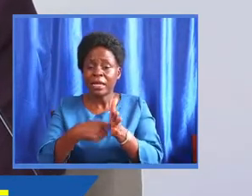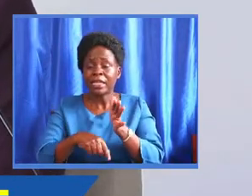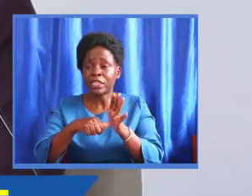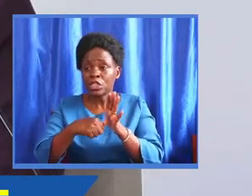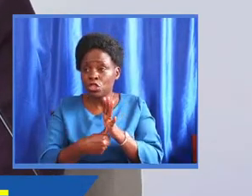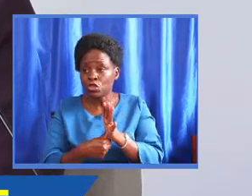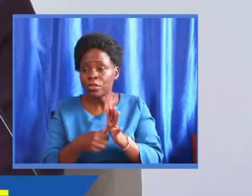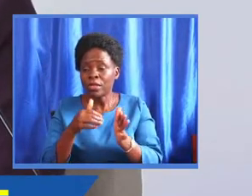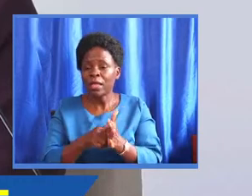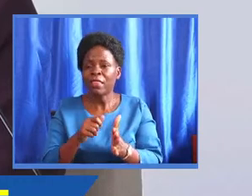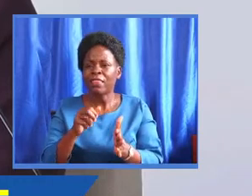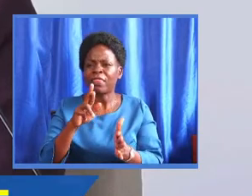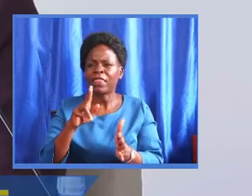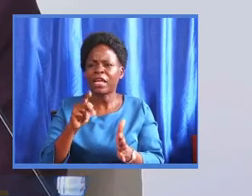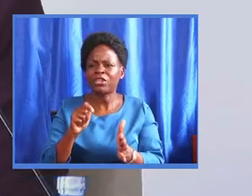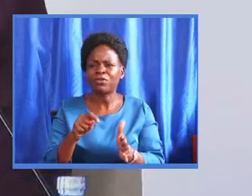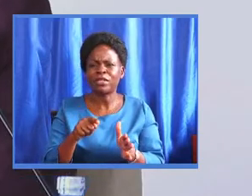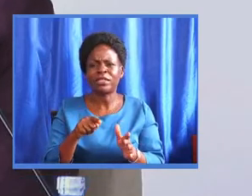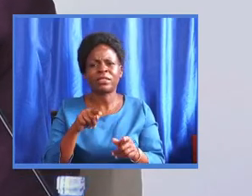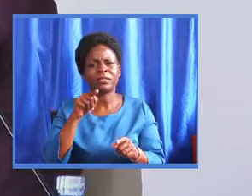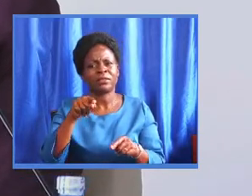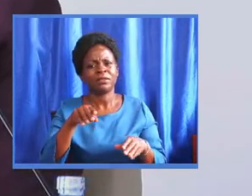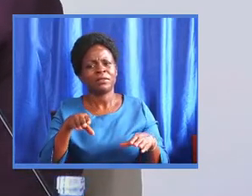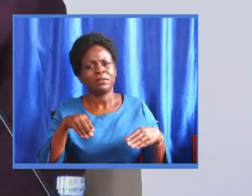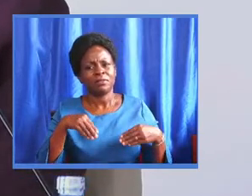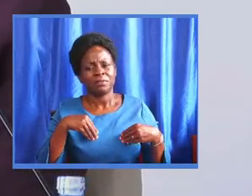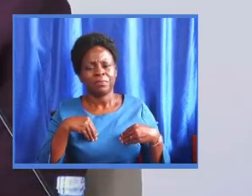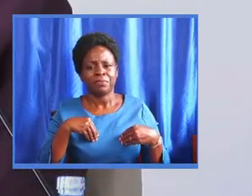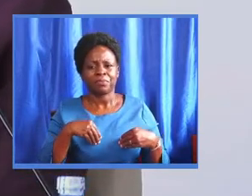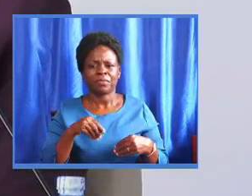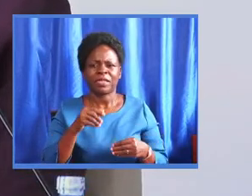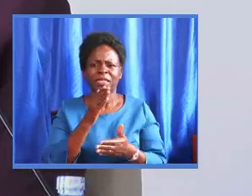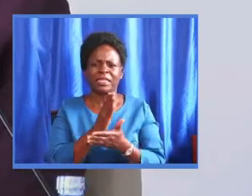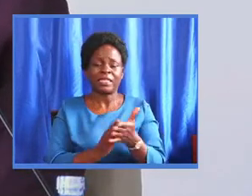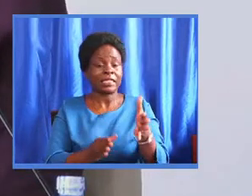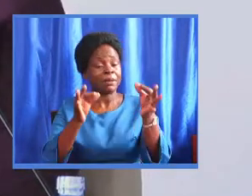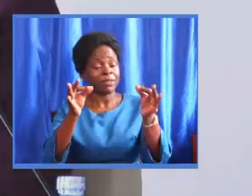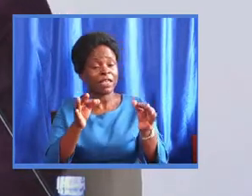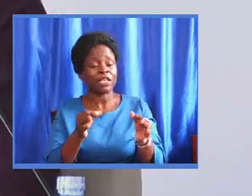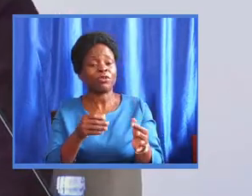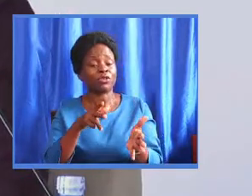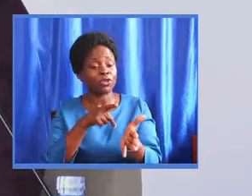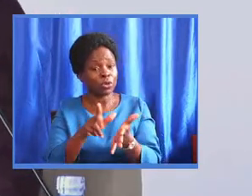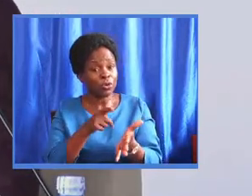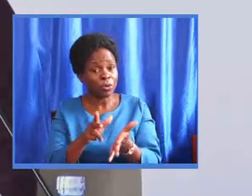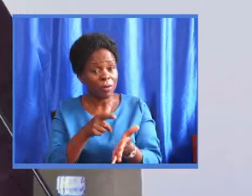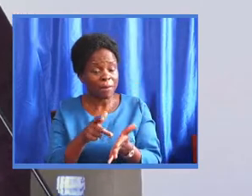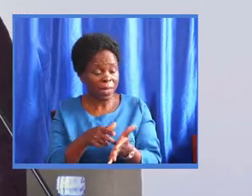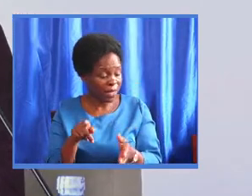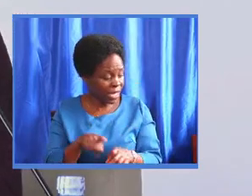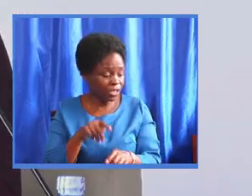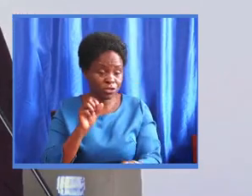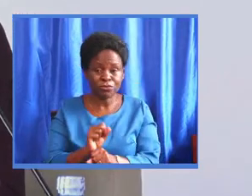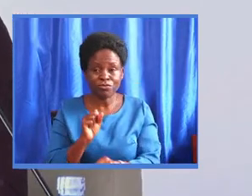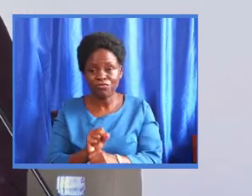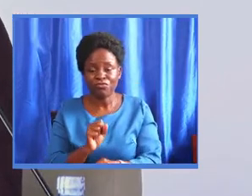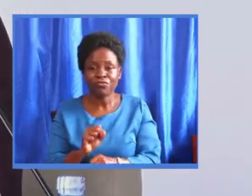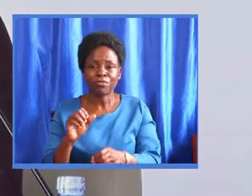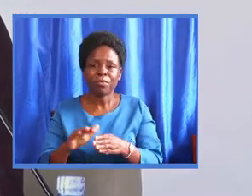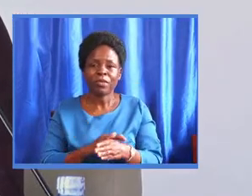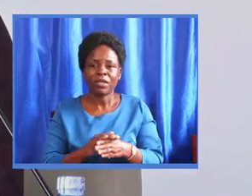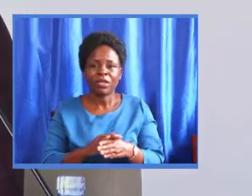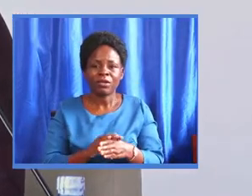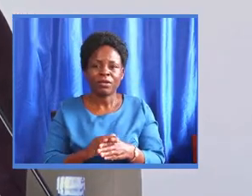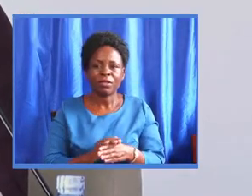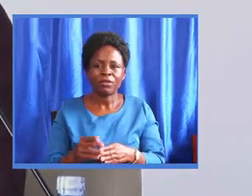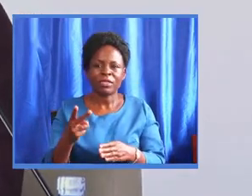that rate is actually an allowable expense, because we know it's something you incur in the cost of doing your business. So those